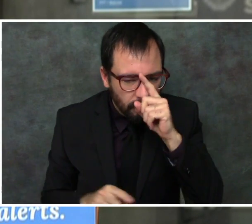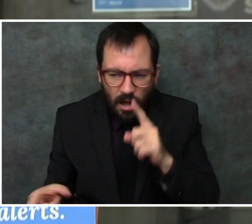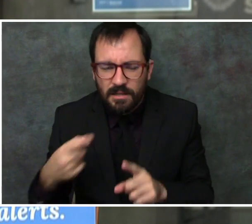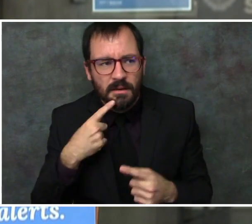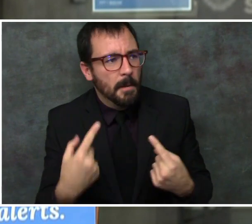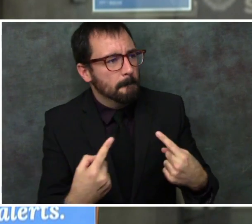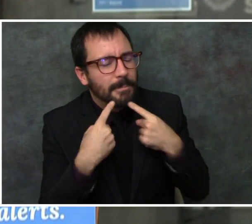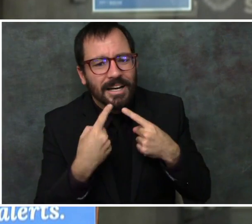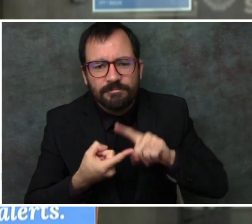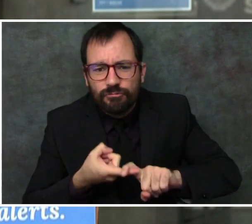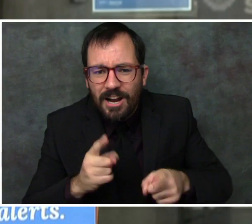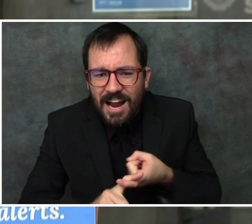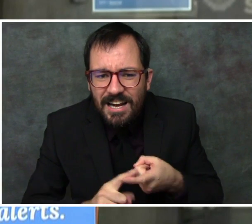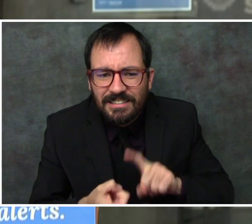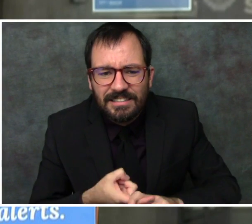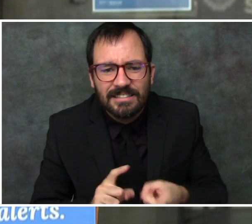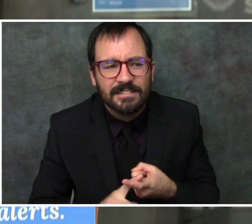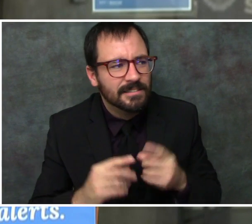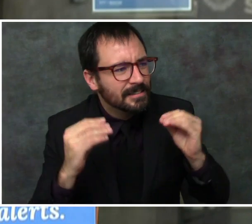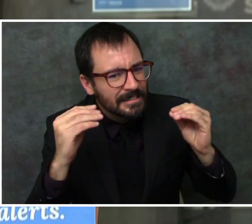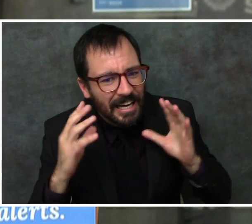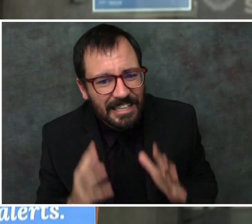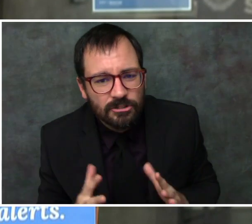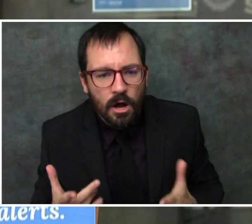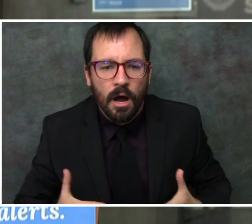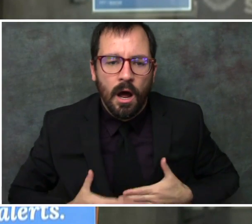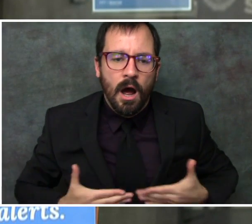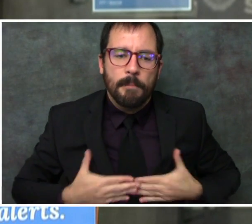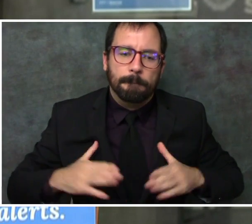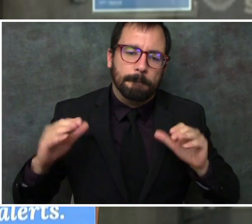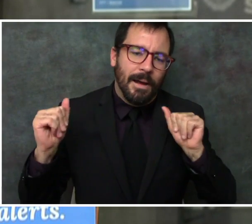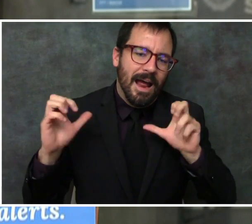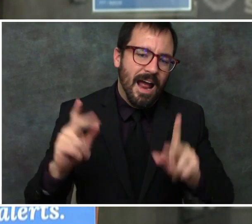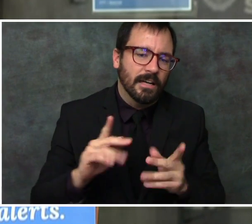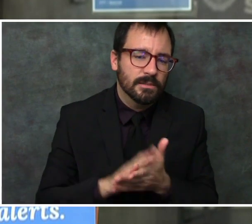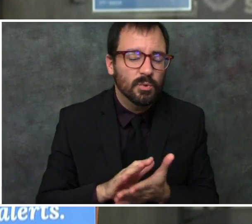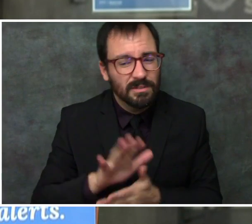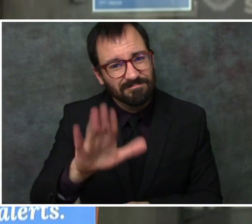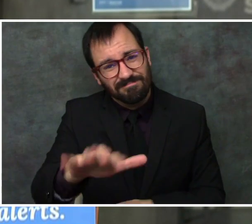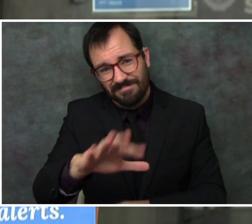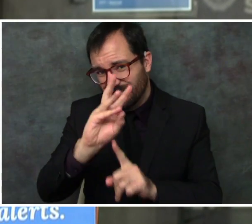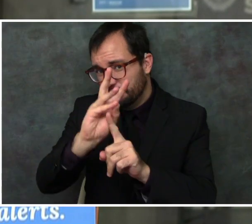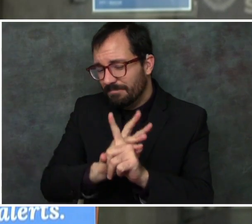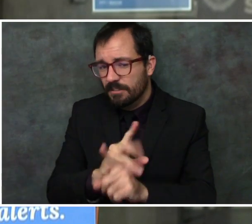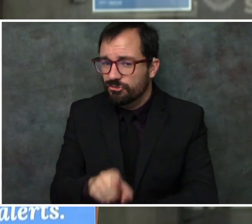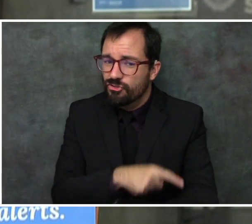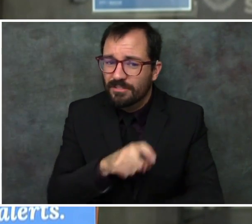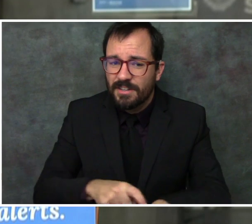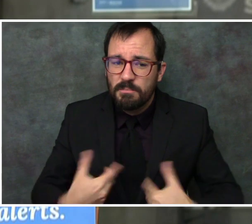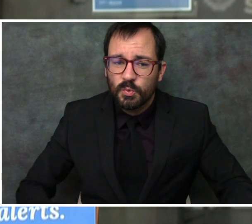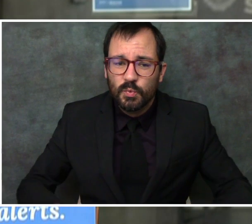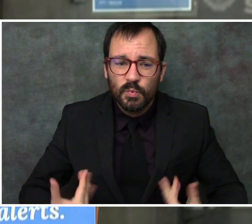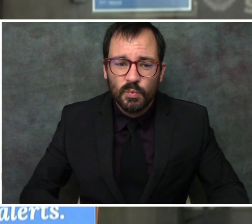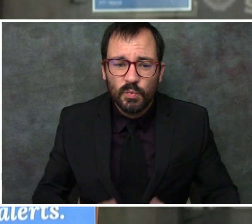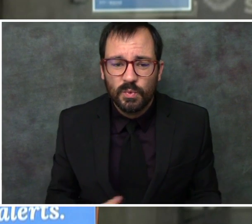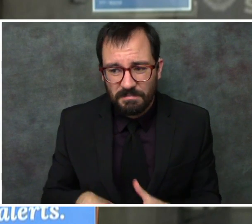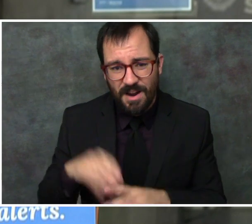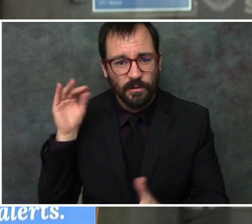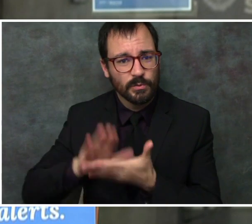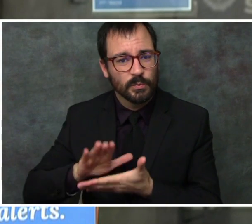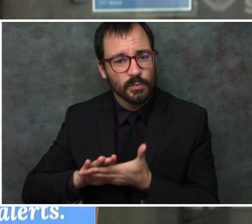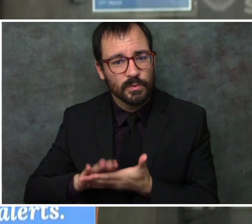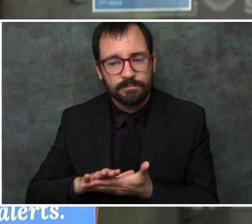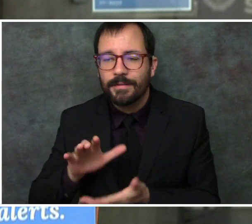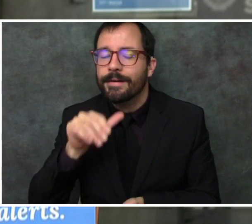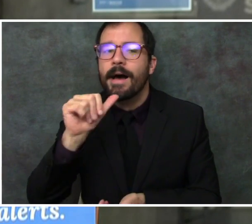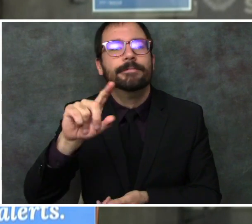and how happy they were to be coming to school. 6 months is a long time for students to be out of school, and this wasn't just